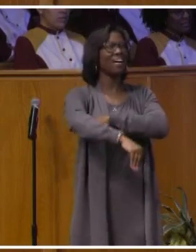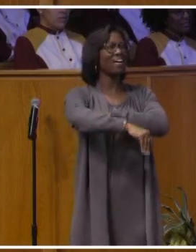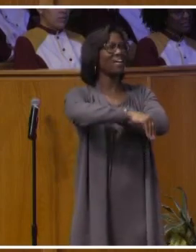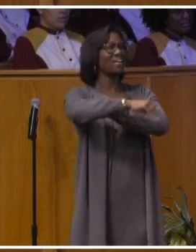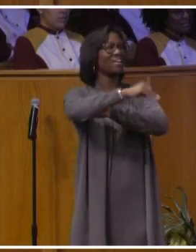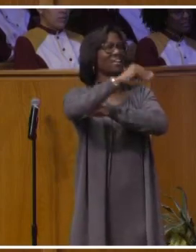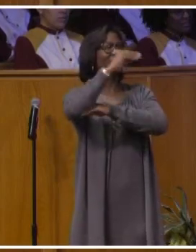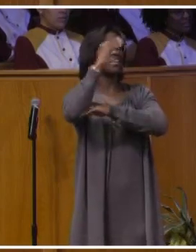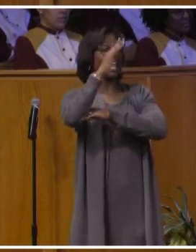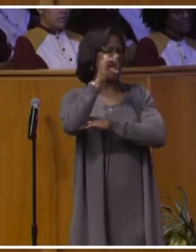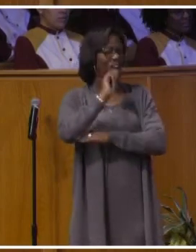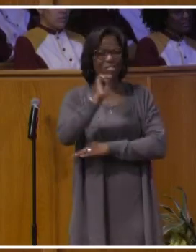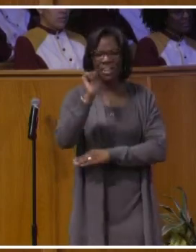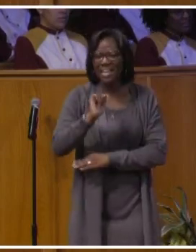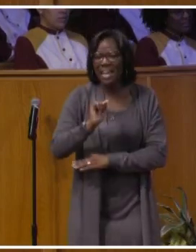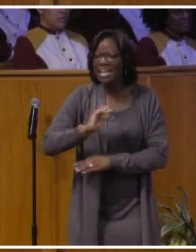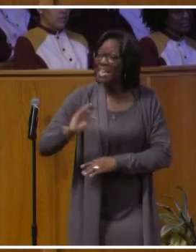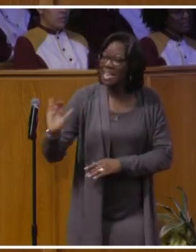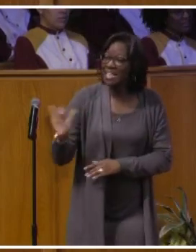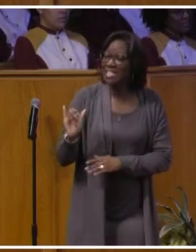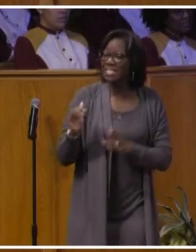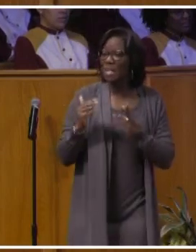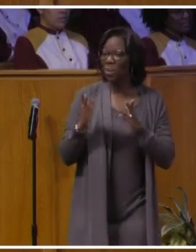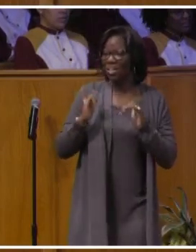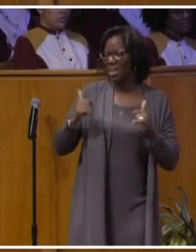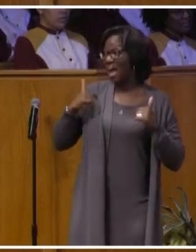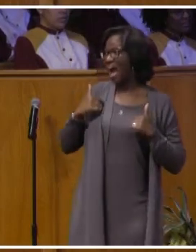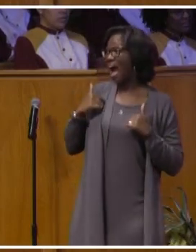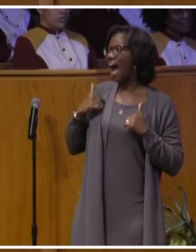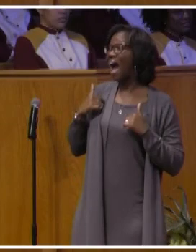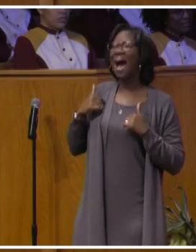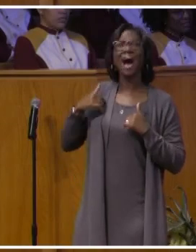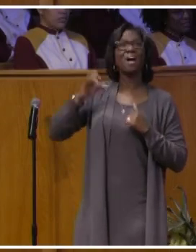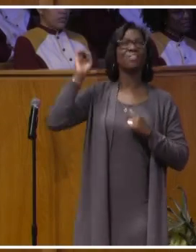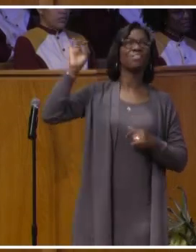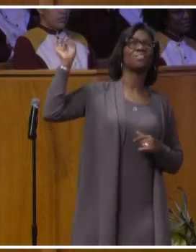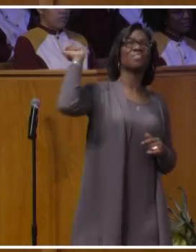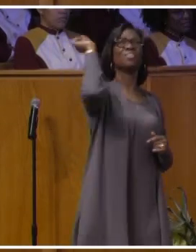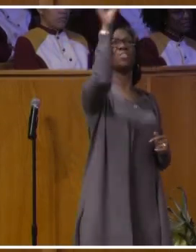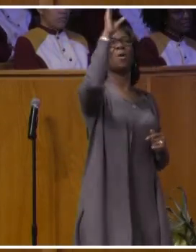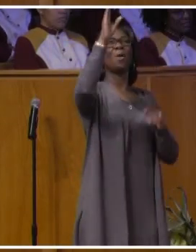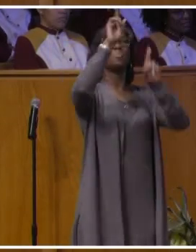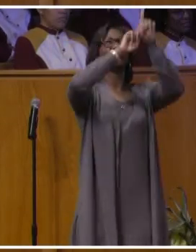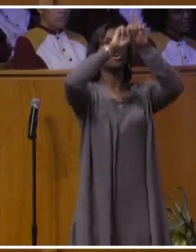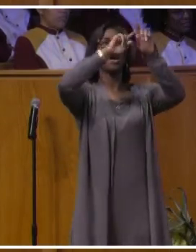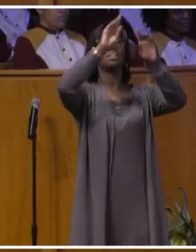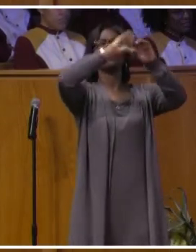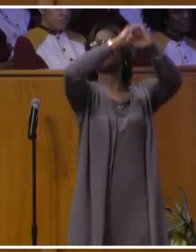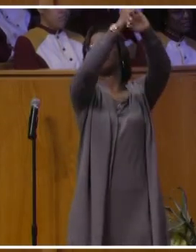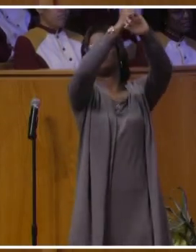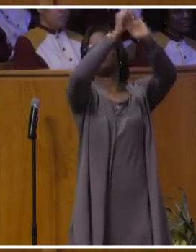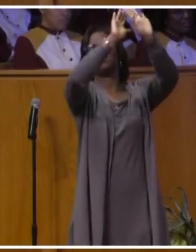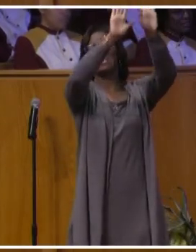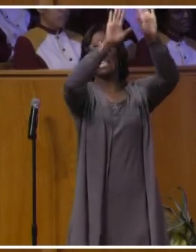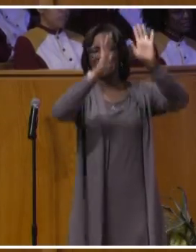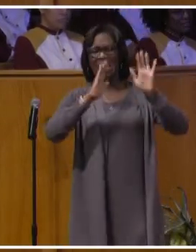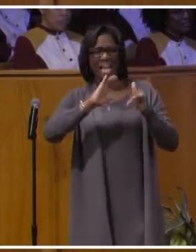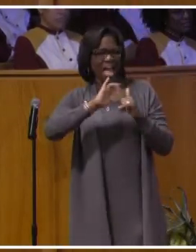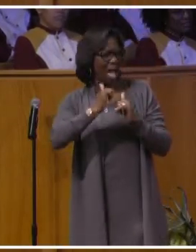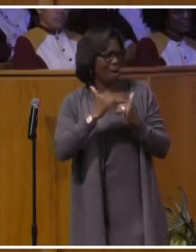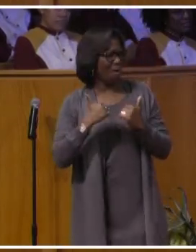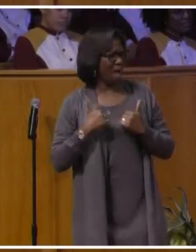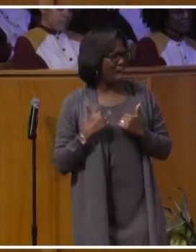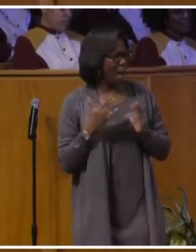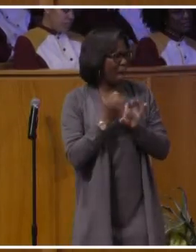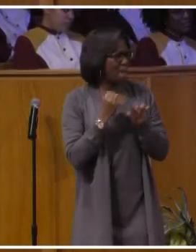morning and the same way I flung the stars in the sky and the same way